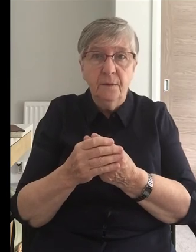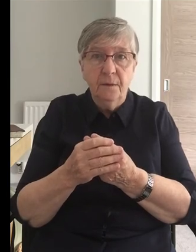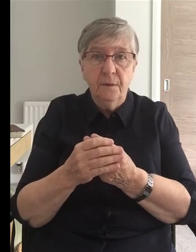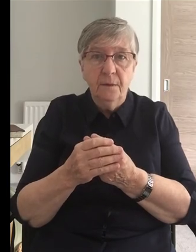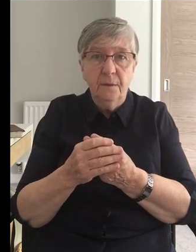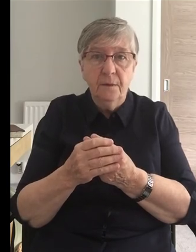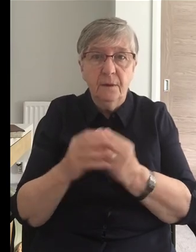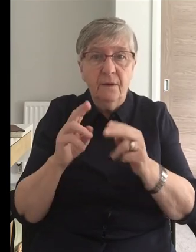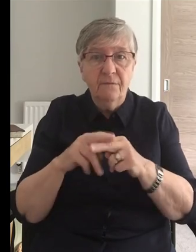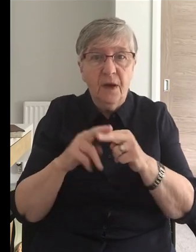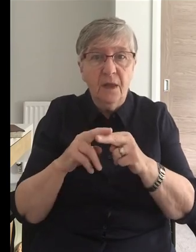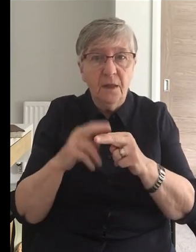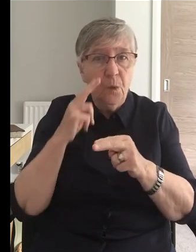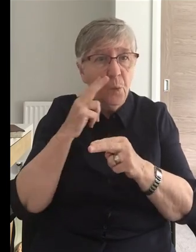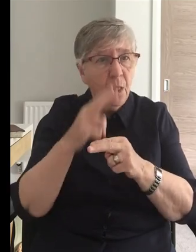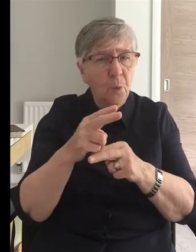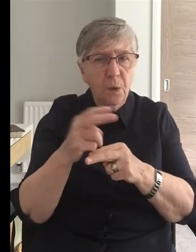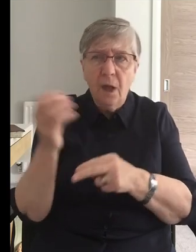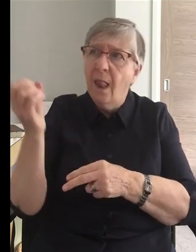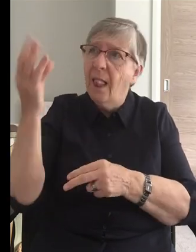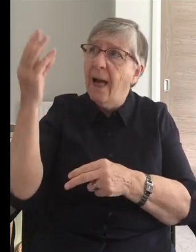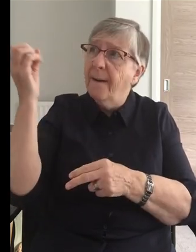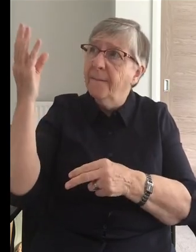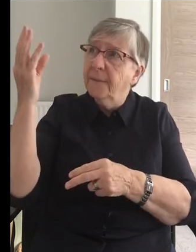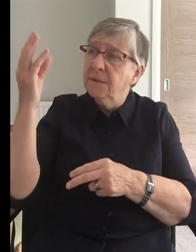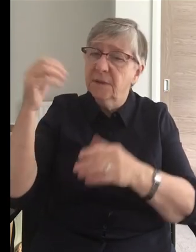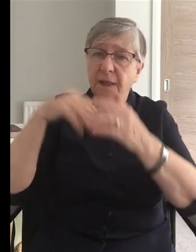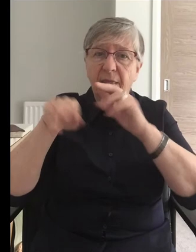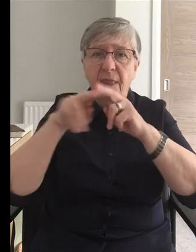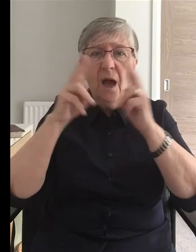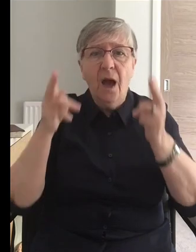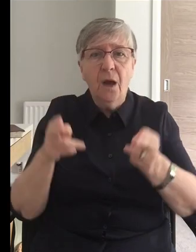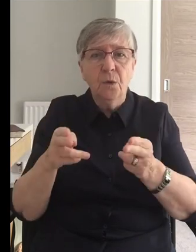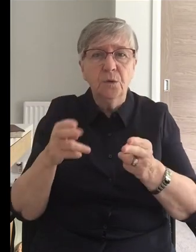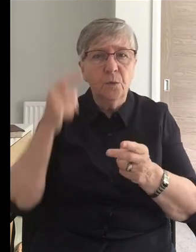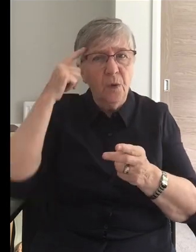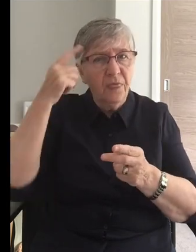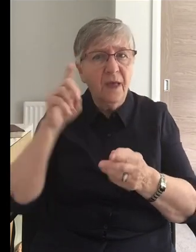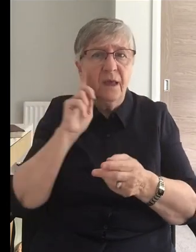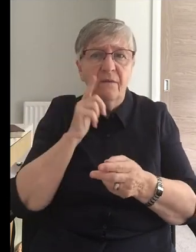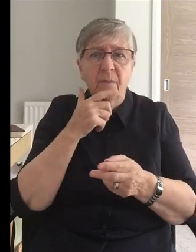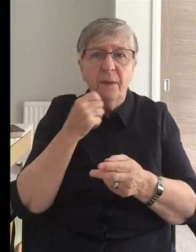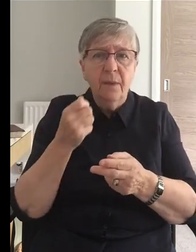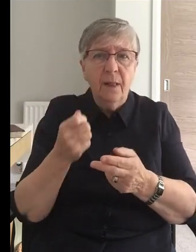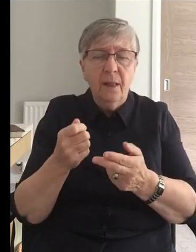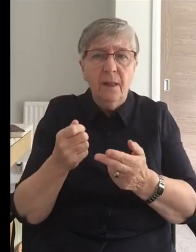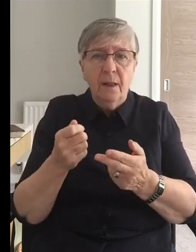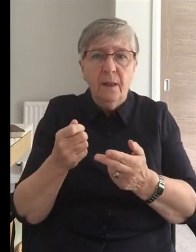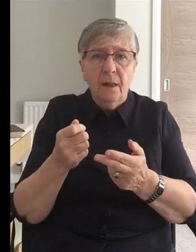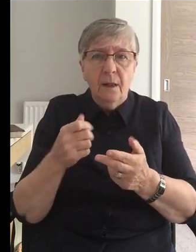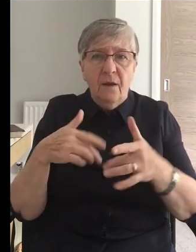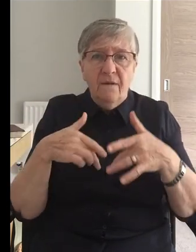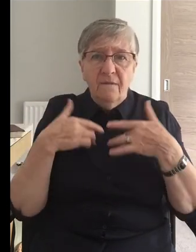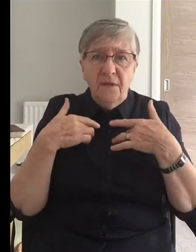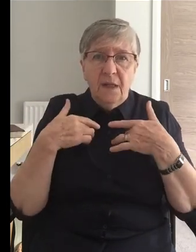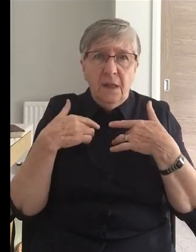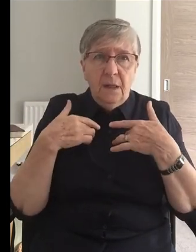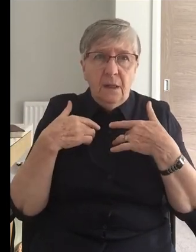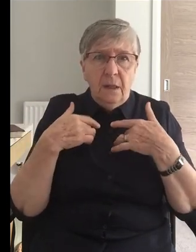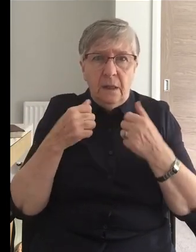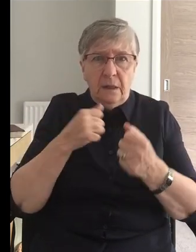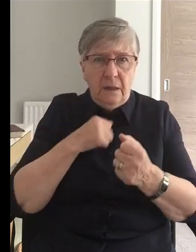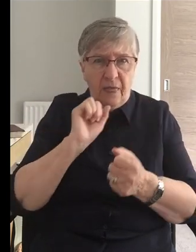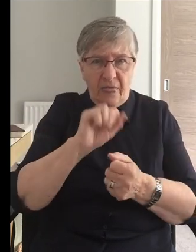Father, we look at lamps, our lights in our house, and we think of people who feel as if they're in darkness, who